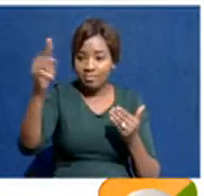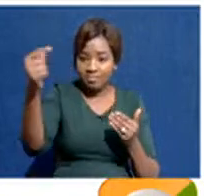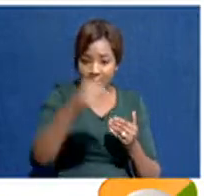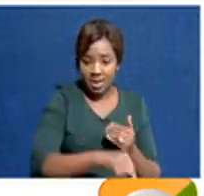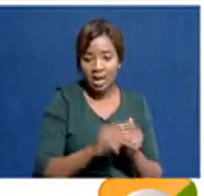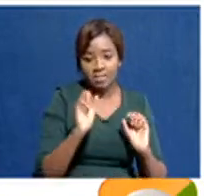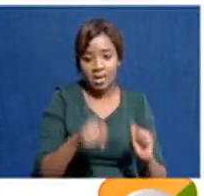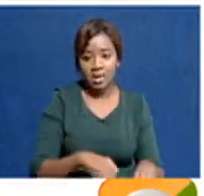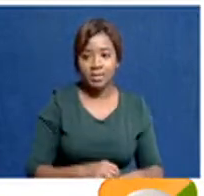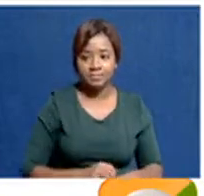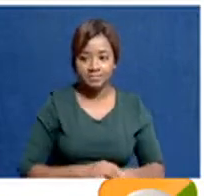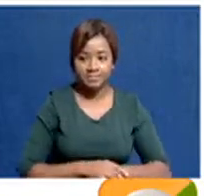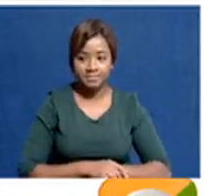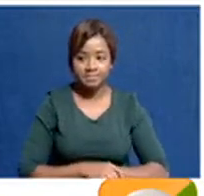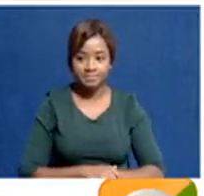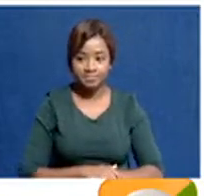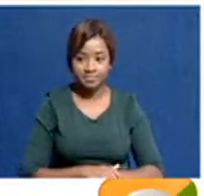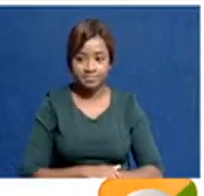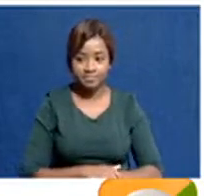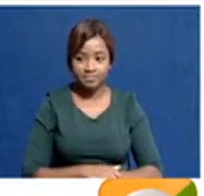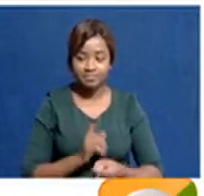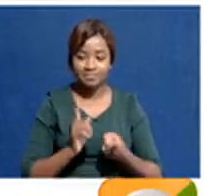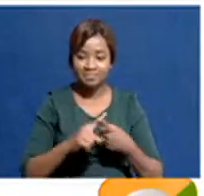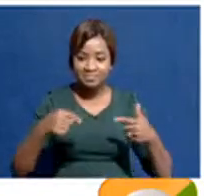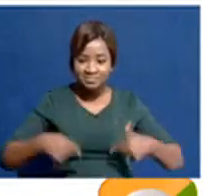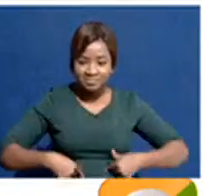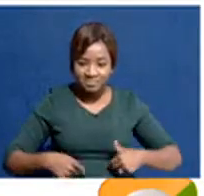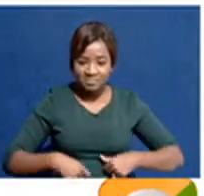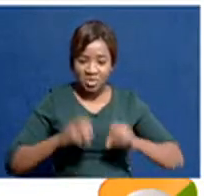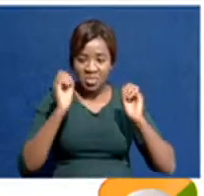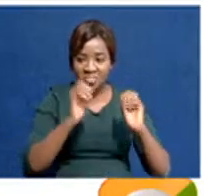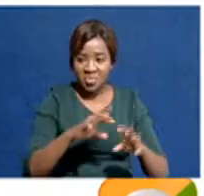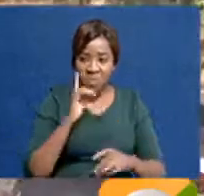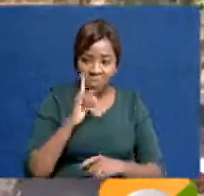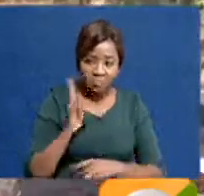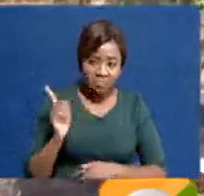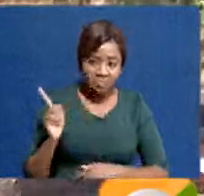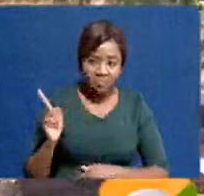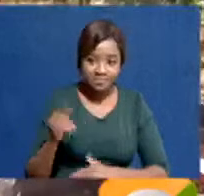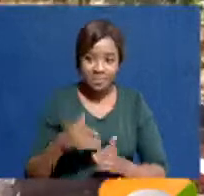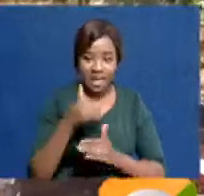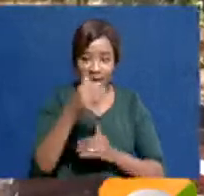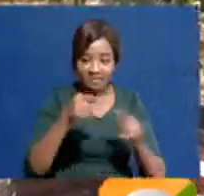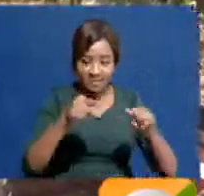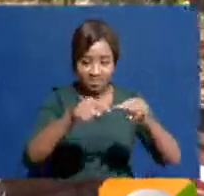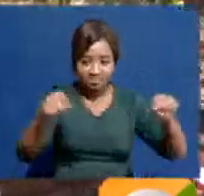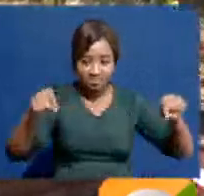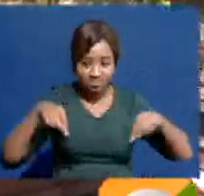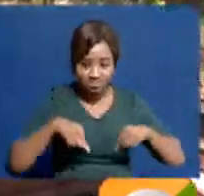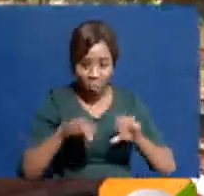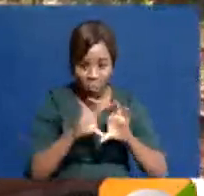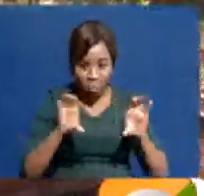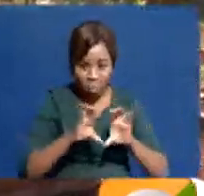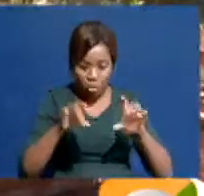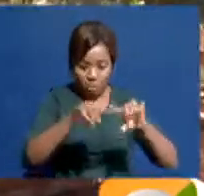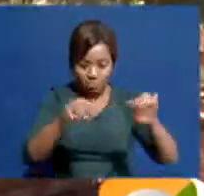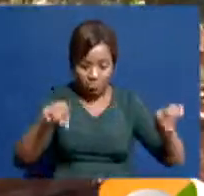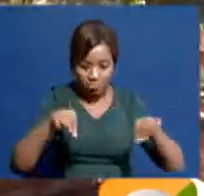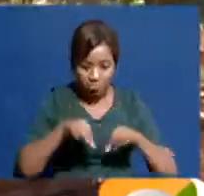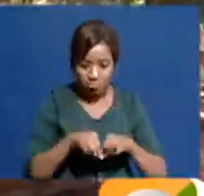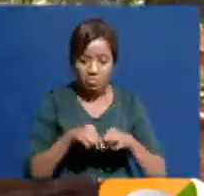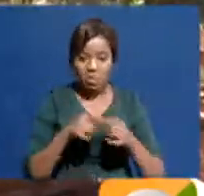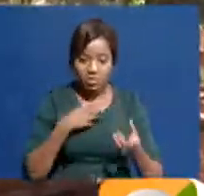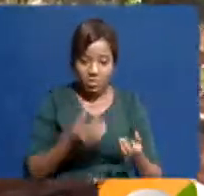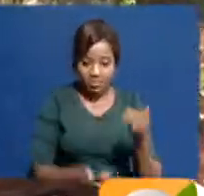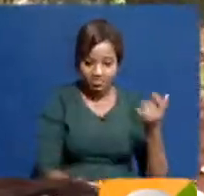his home. The sheep's intestines were buried in the empty grave. After that, the police took the body using a body bag,